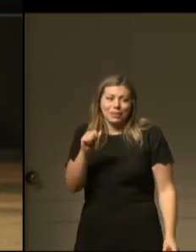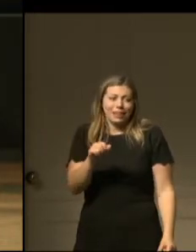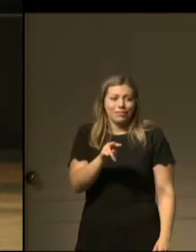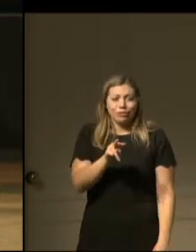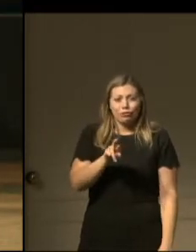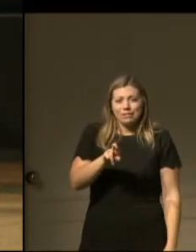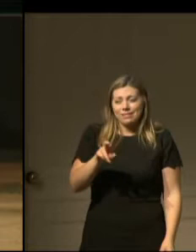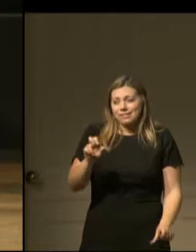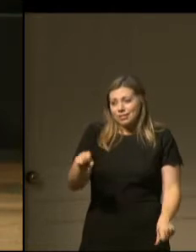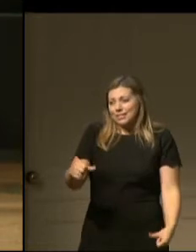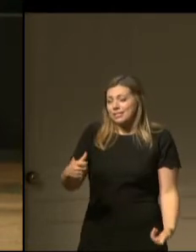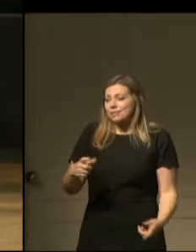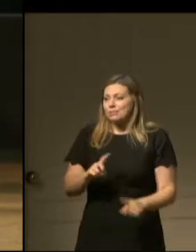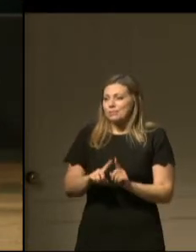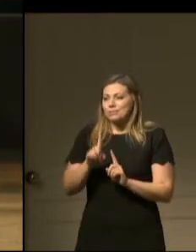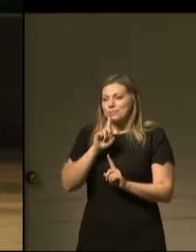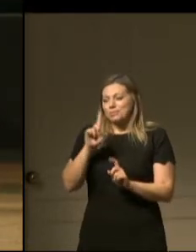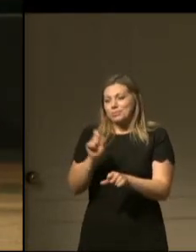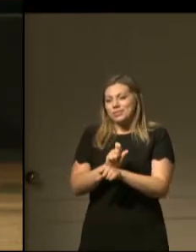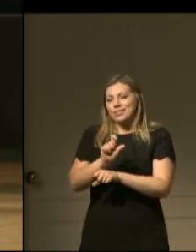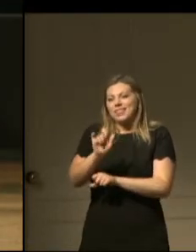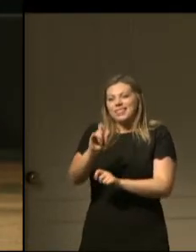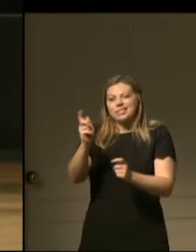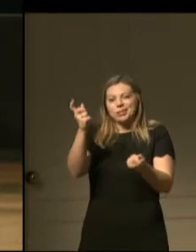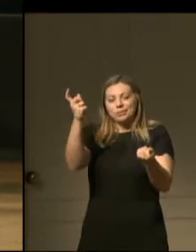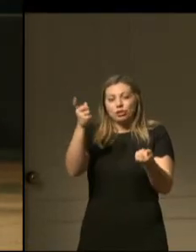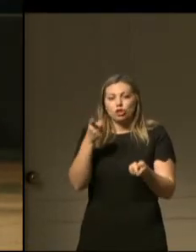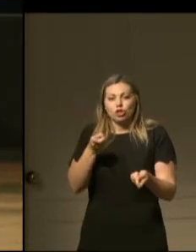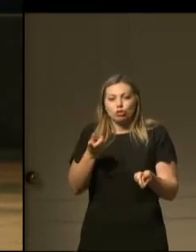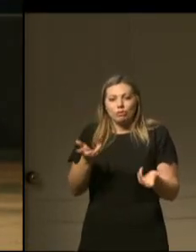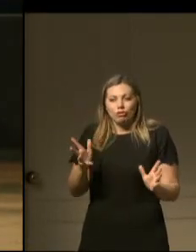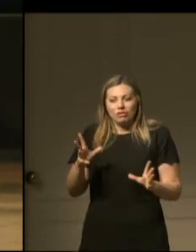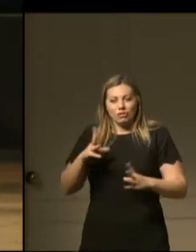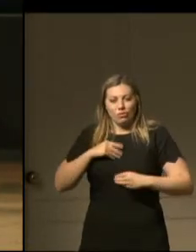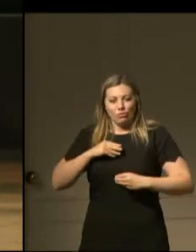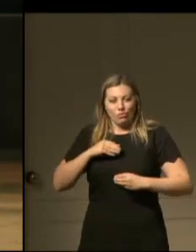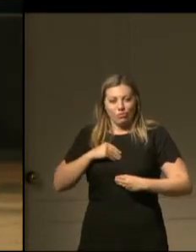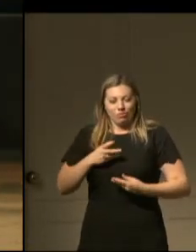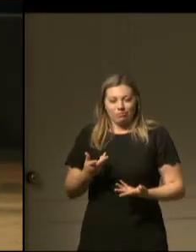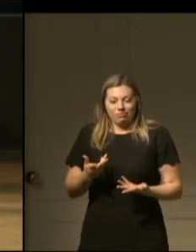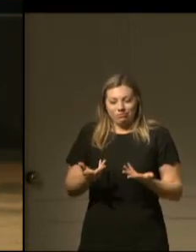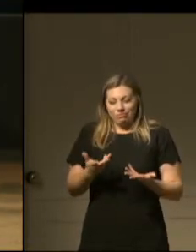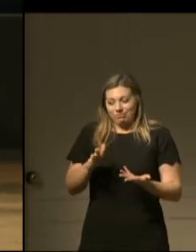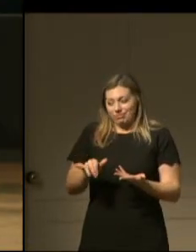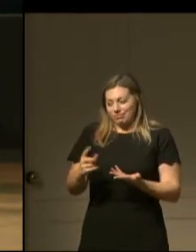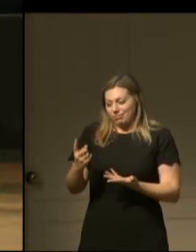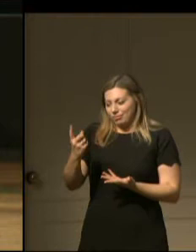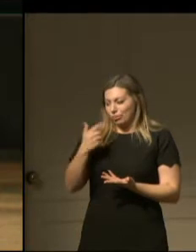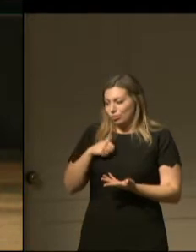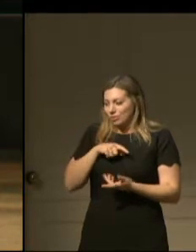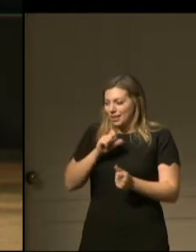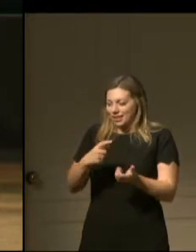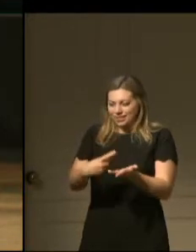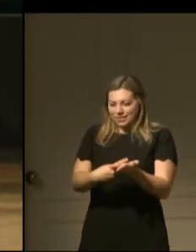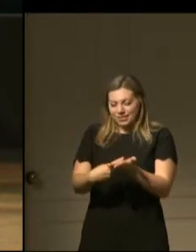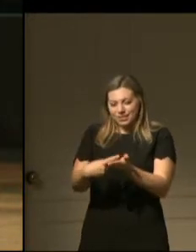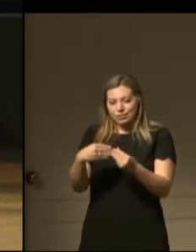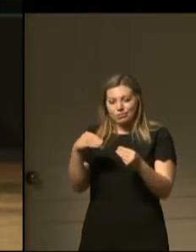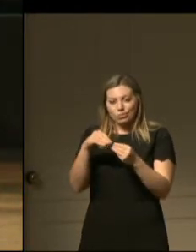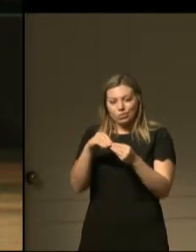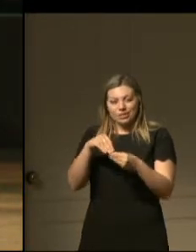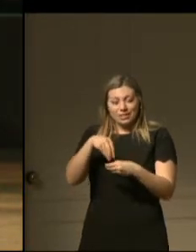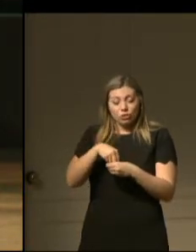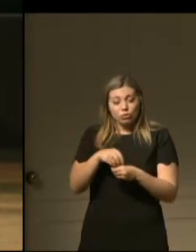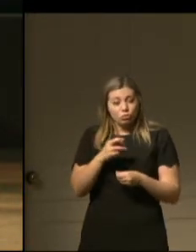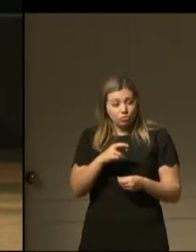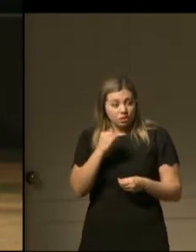and things like that, is just a celebration of the ownership that they already have. So maybe that's something that we could talk about more internally, or if you